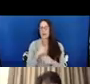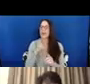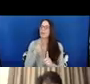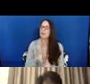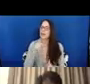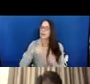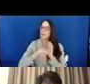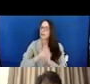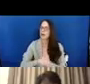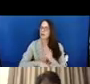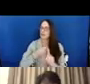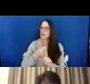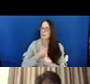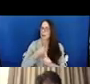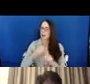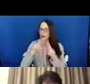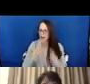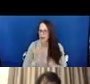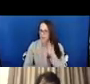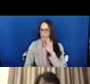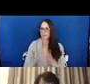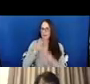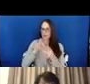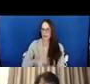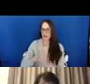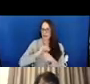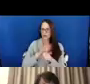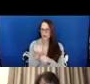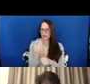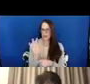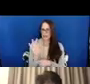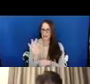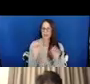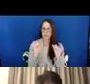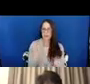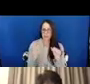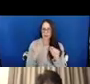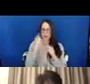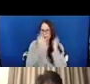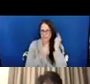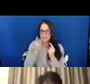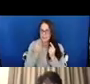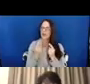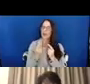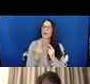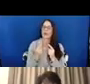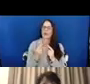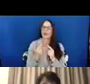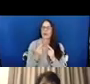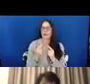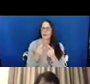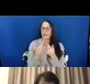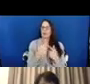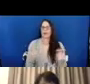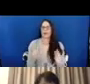analysis of findings related to COVID-19 in order to consider the overarching impact of SSA